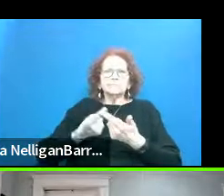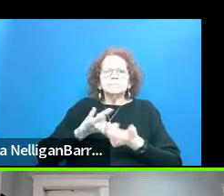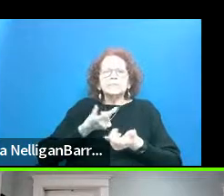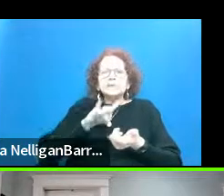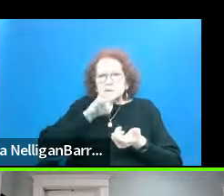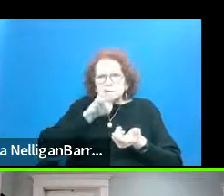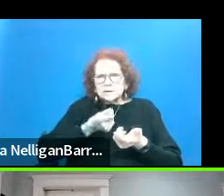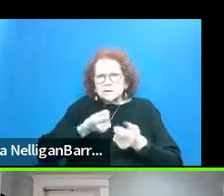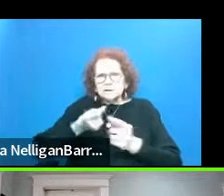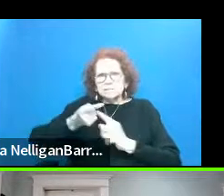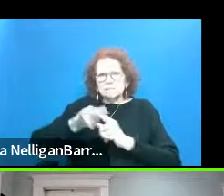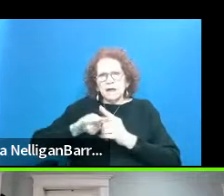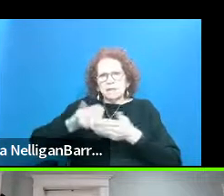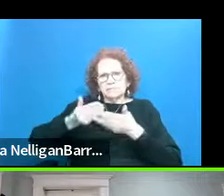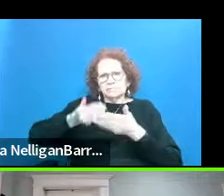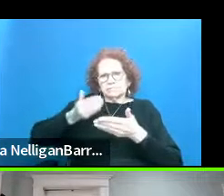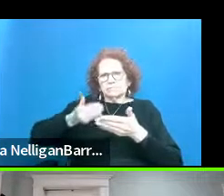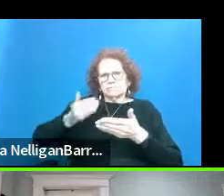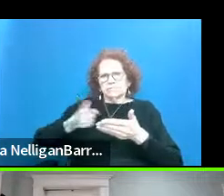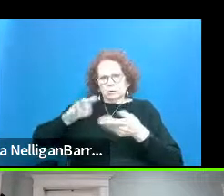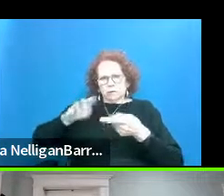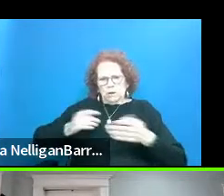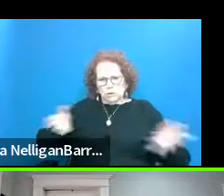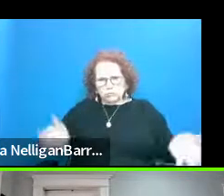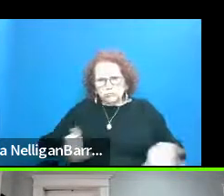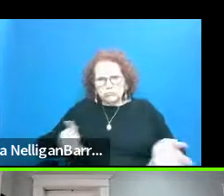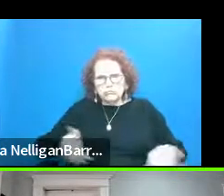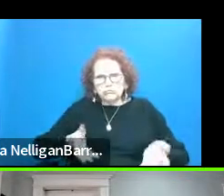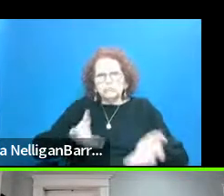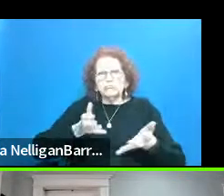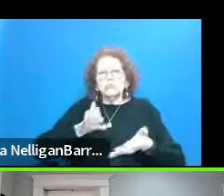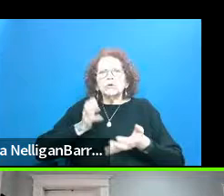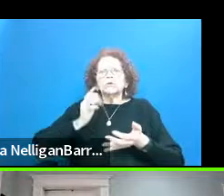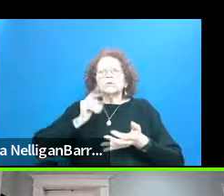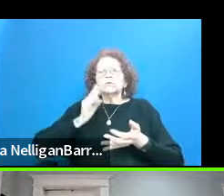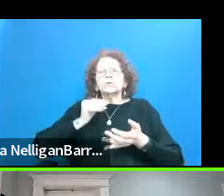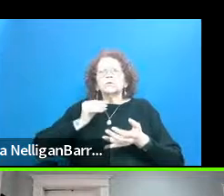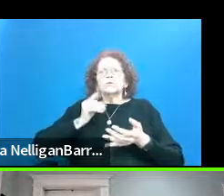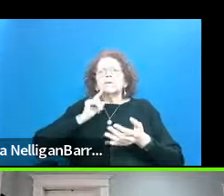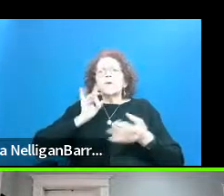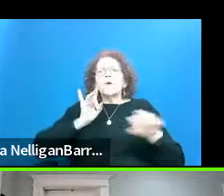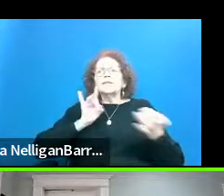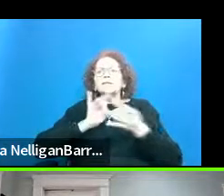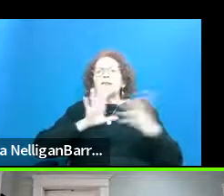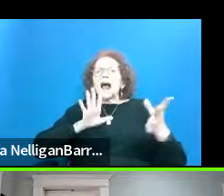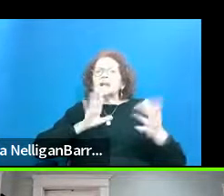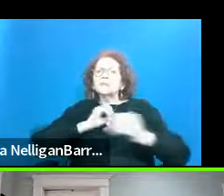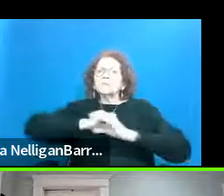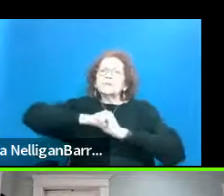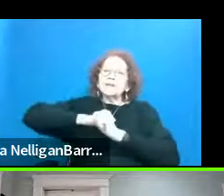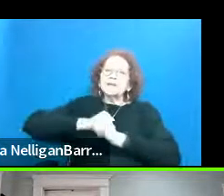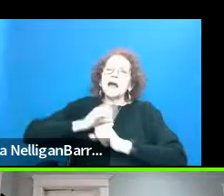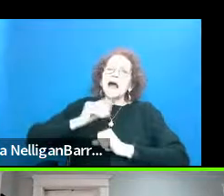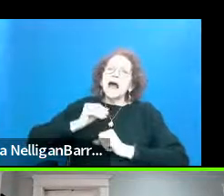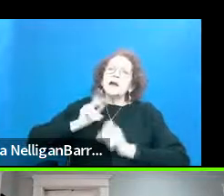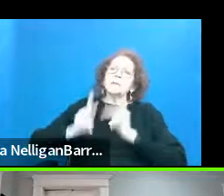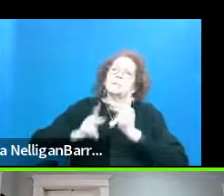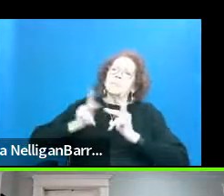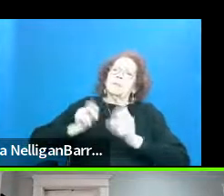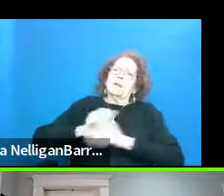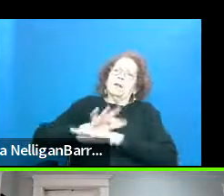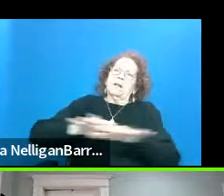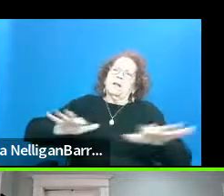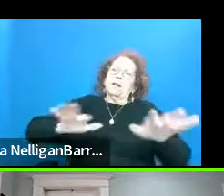for resources to come towards violence prevention and public safety. So I'm very excited. And over the next couple months, we're hoping